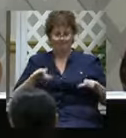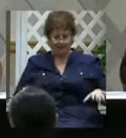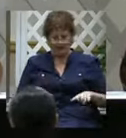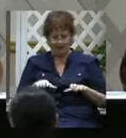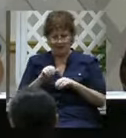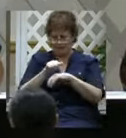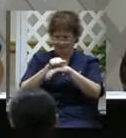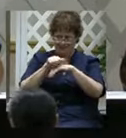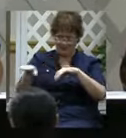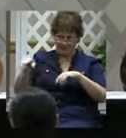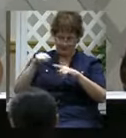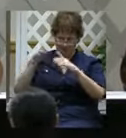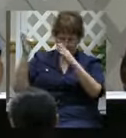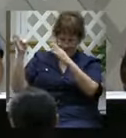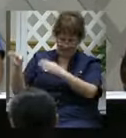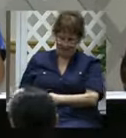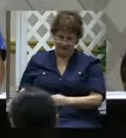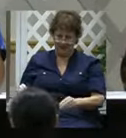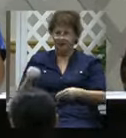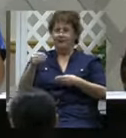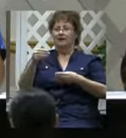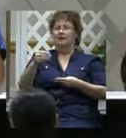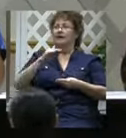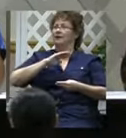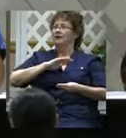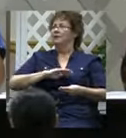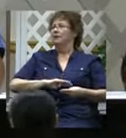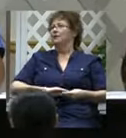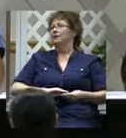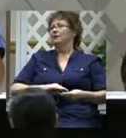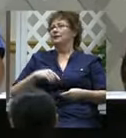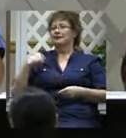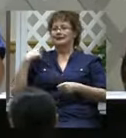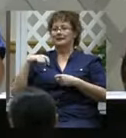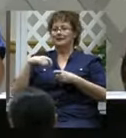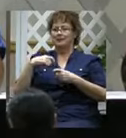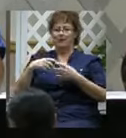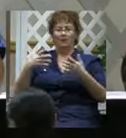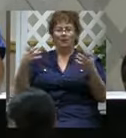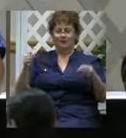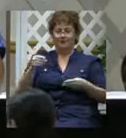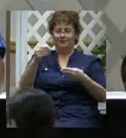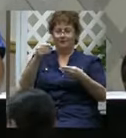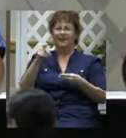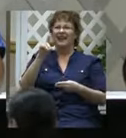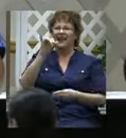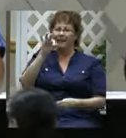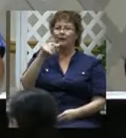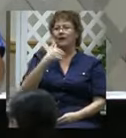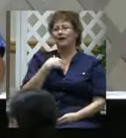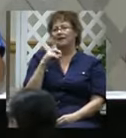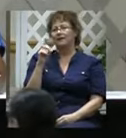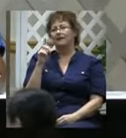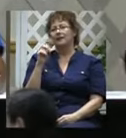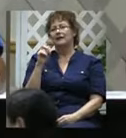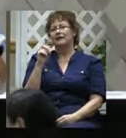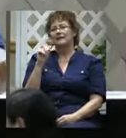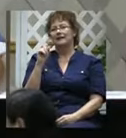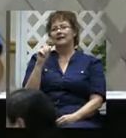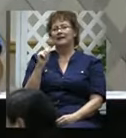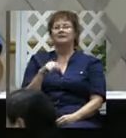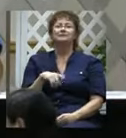foreign language version to the individual, because they prefer to receive it in Spanish or whatever language. So that's if you have the data. And then post